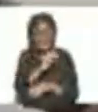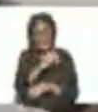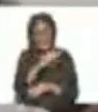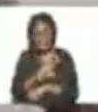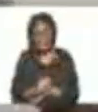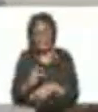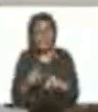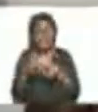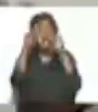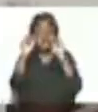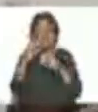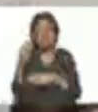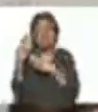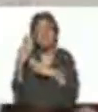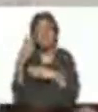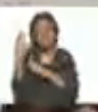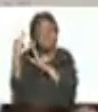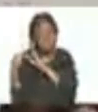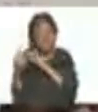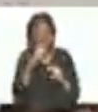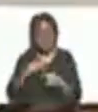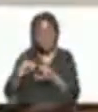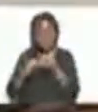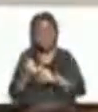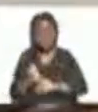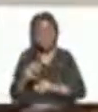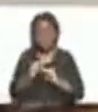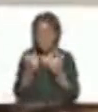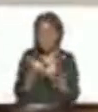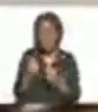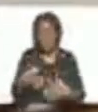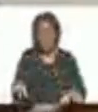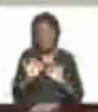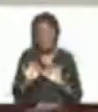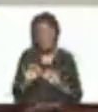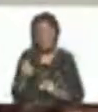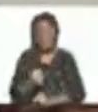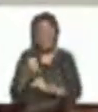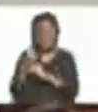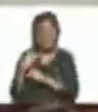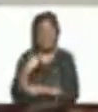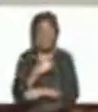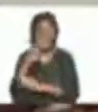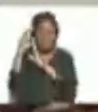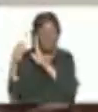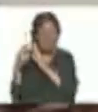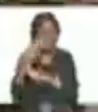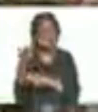Bahamas Hotel and Tourism Association, it's important that we support member hotels and their ventures to drive business to the